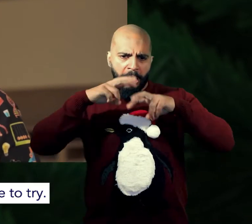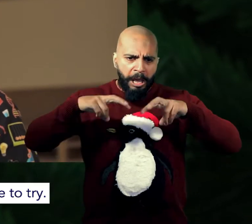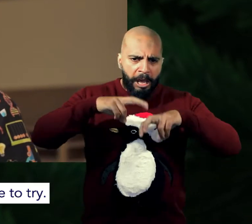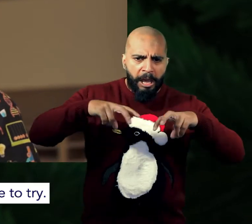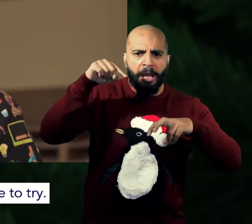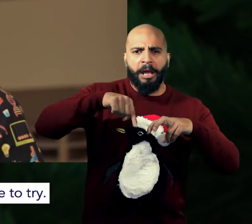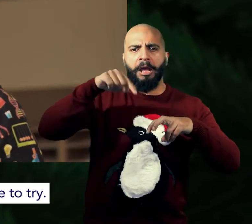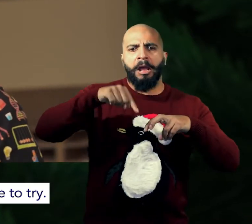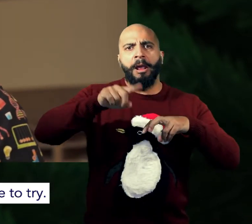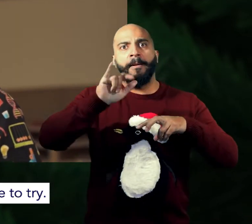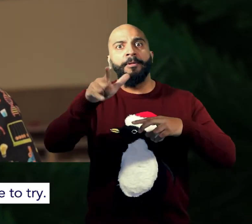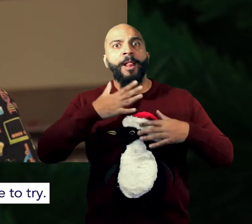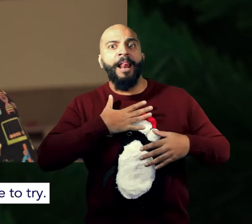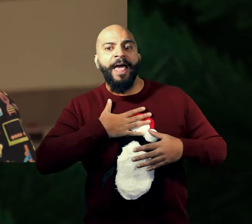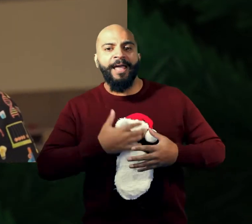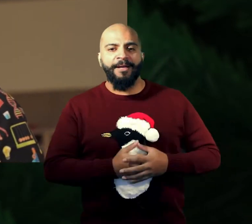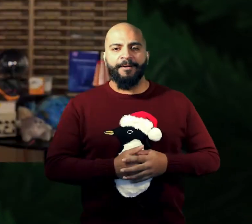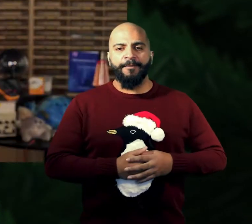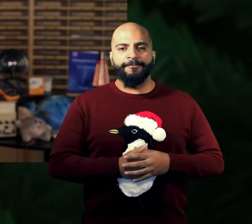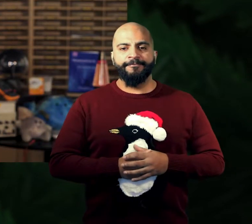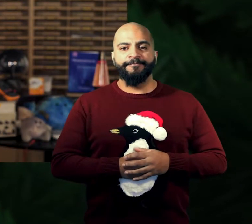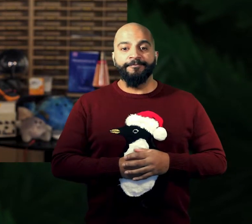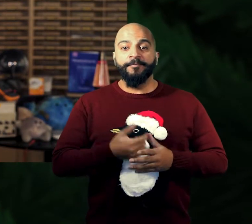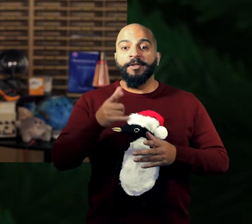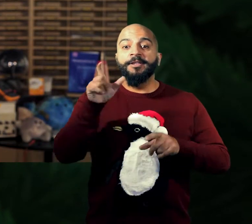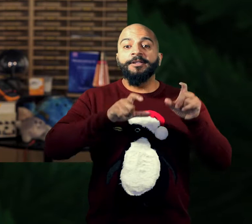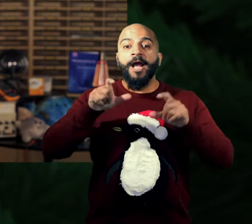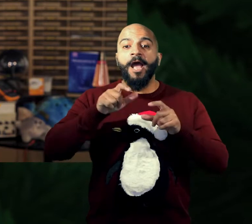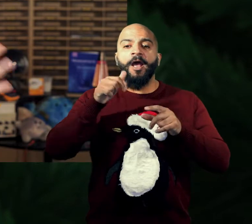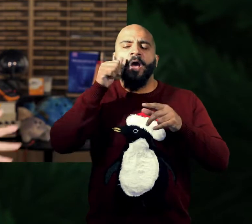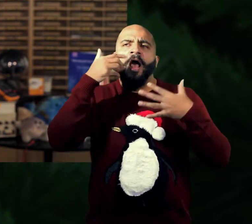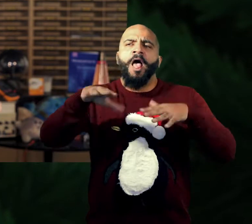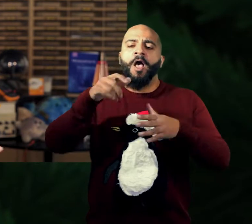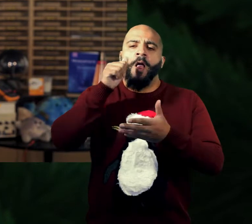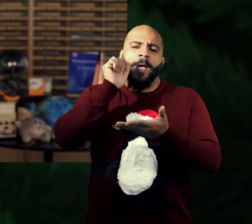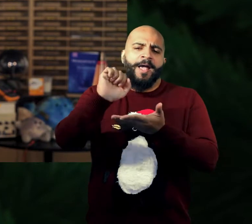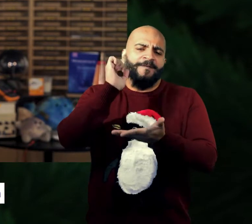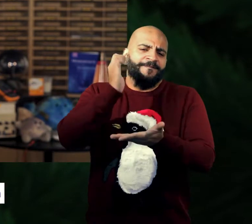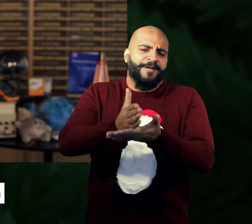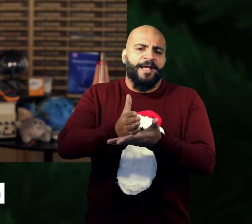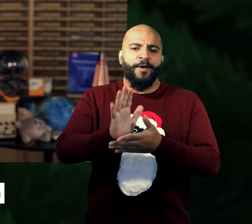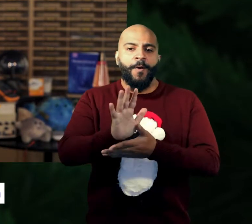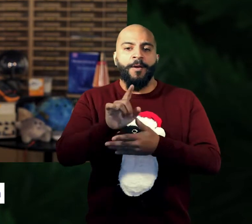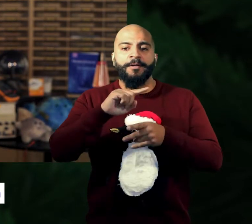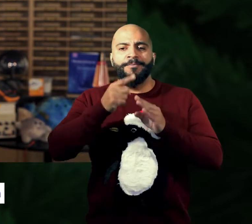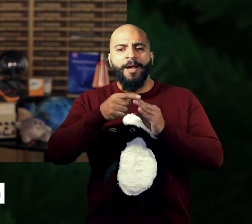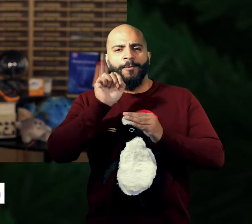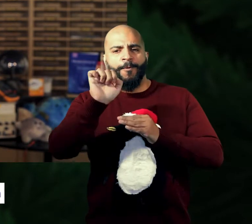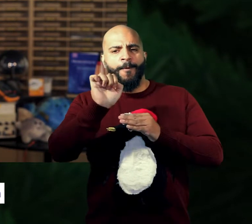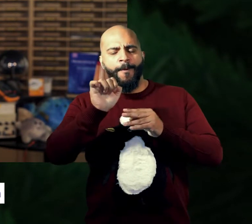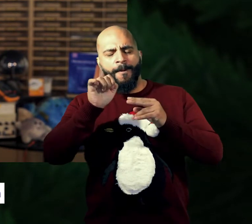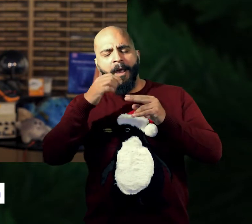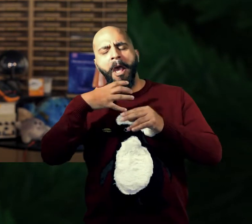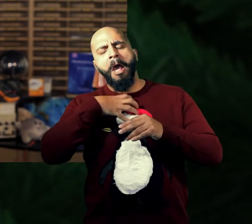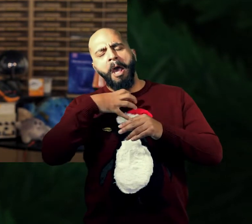and suggest some things that you might like to try. Science isn't about knowing facts. It isn't about